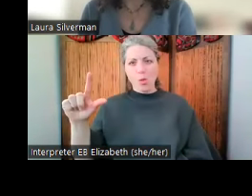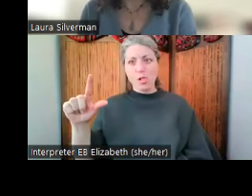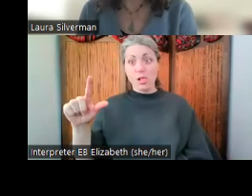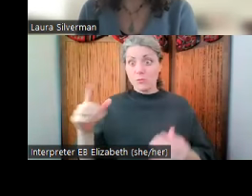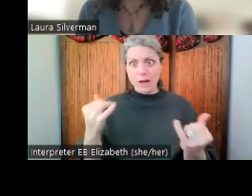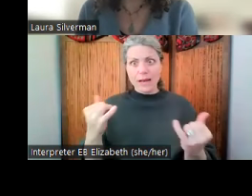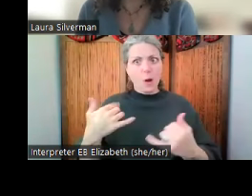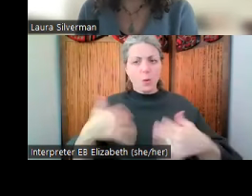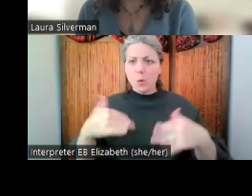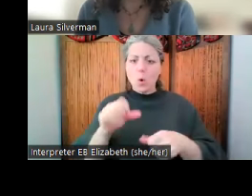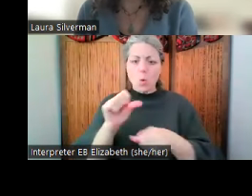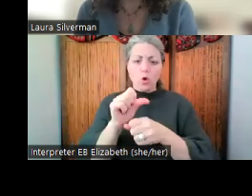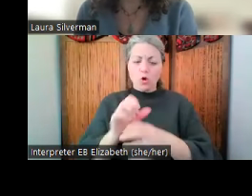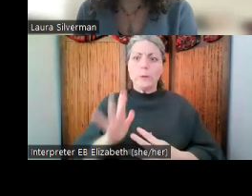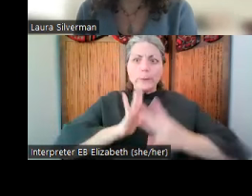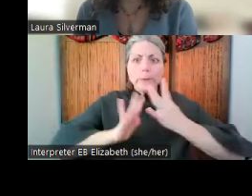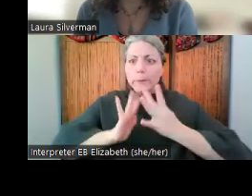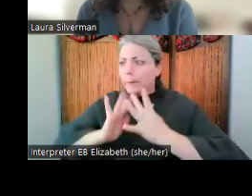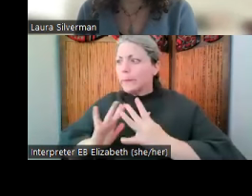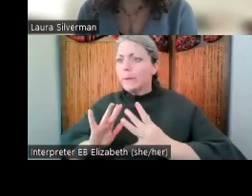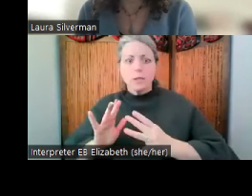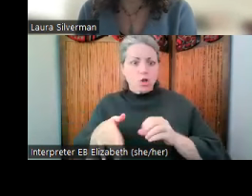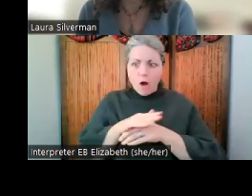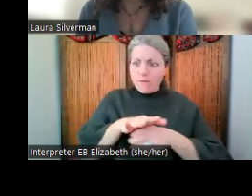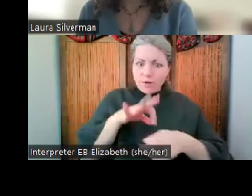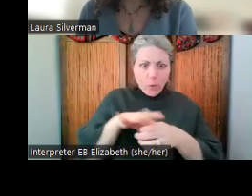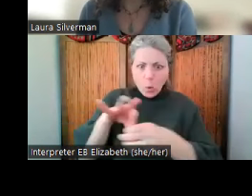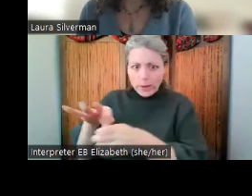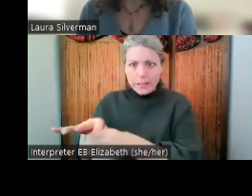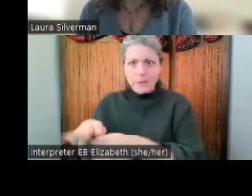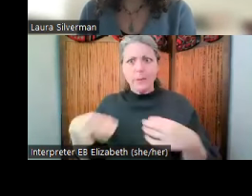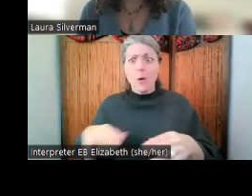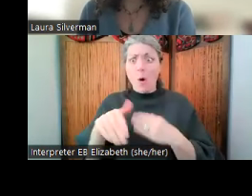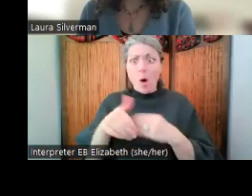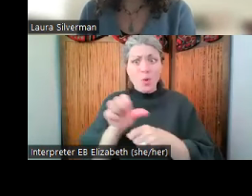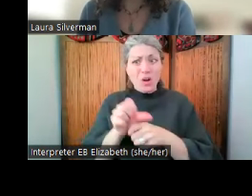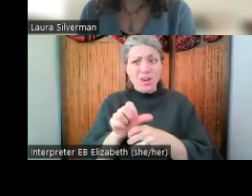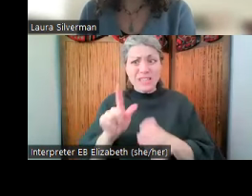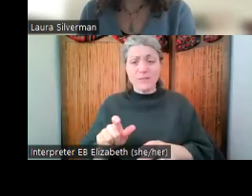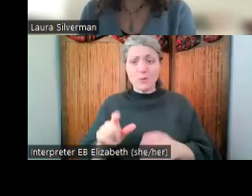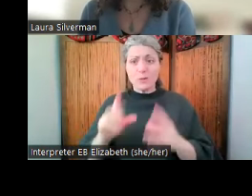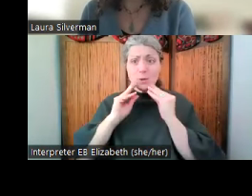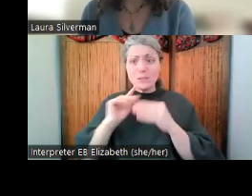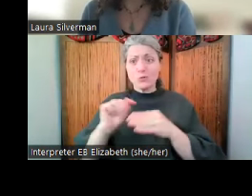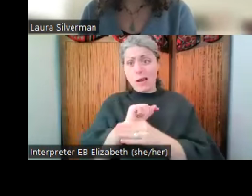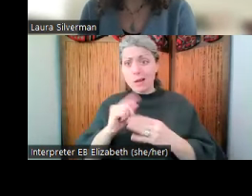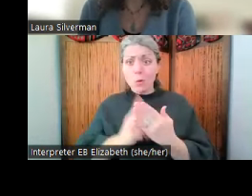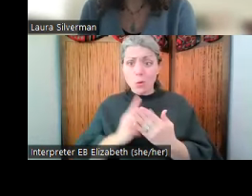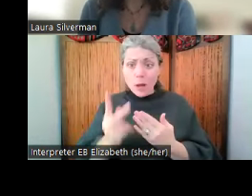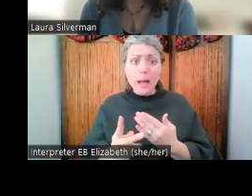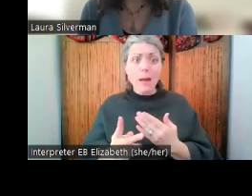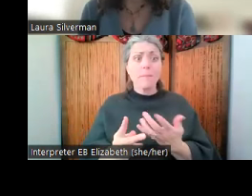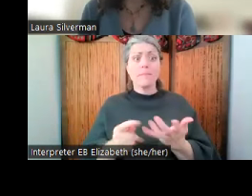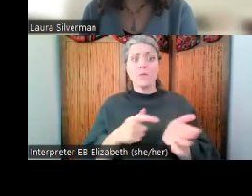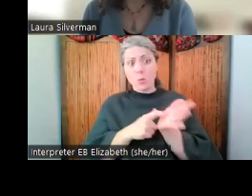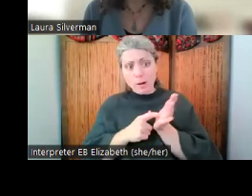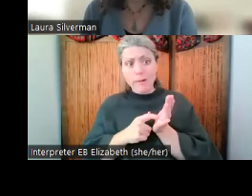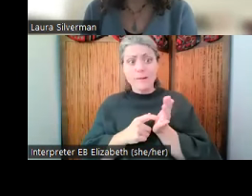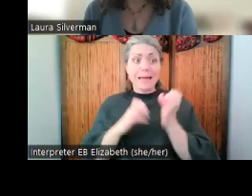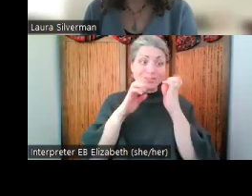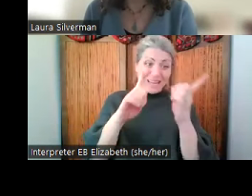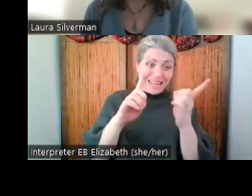the elections. So all poll workers have to go through a training program. There's a lot of an